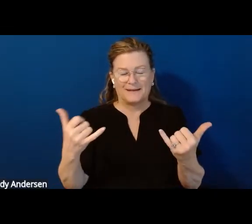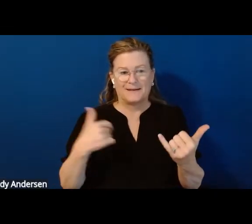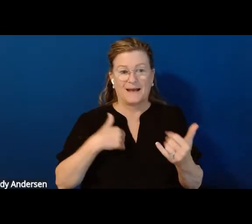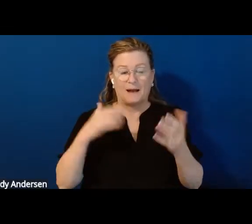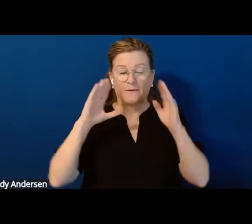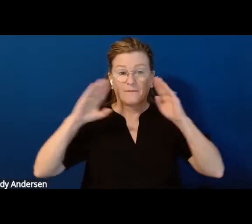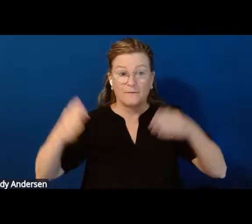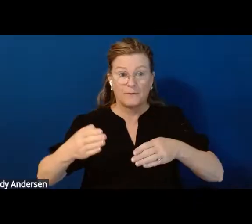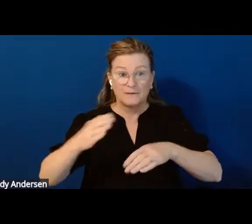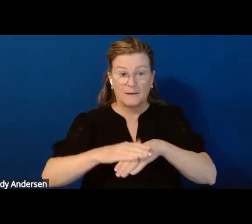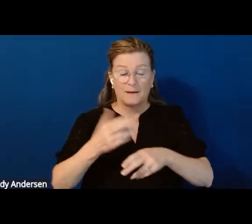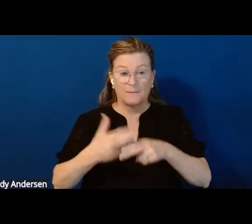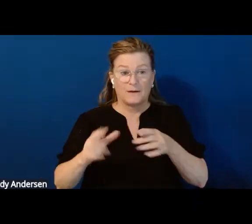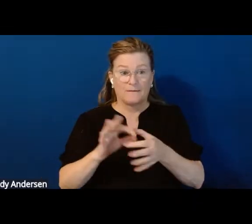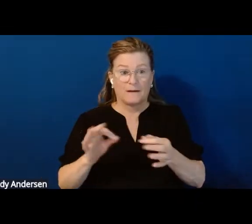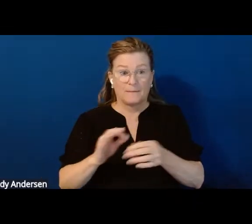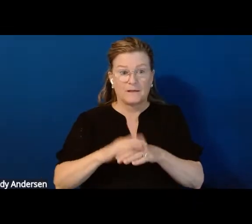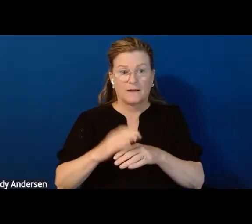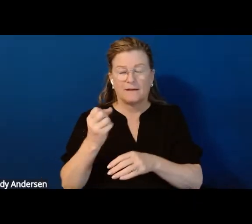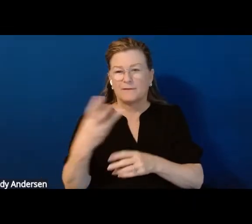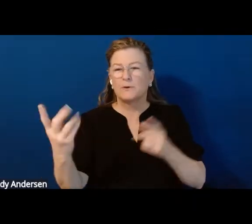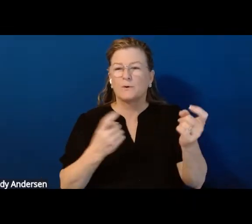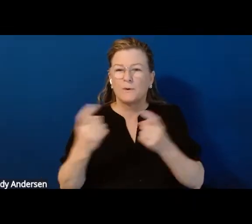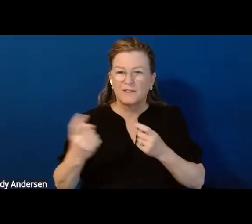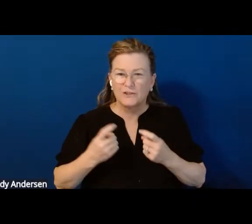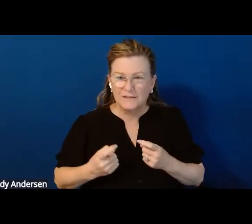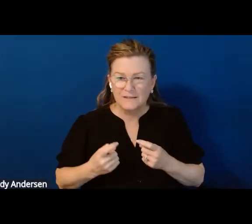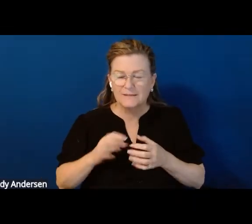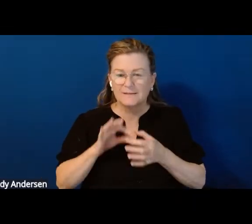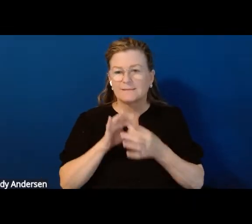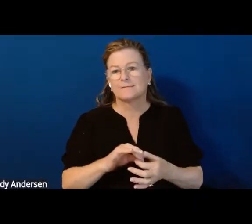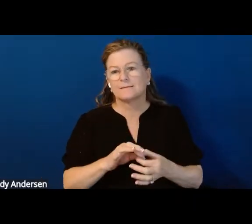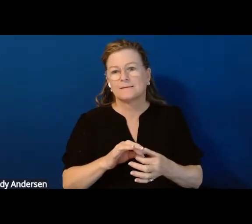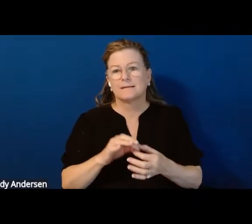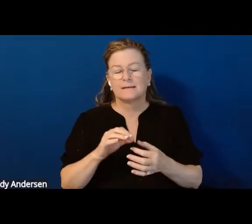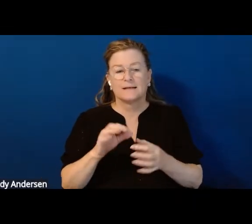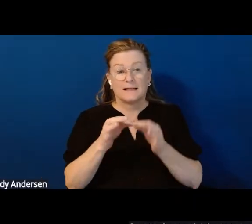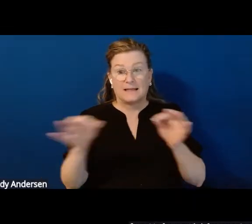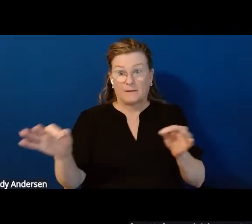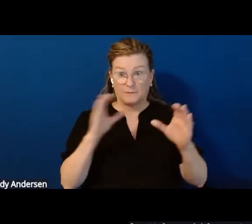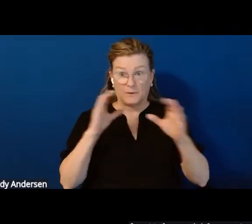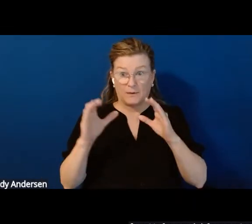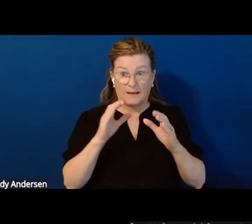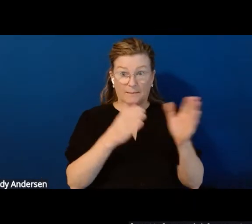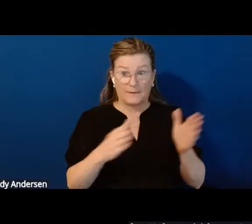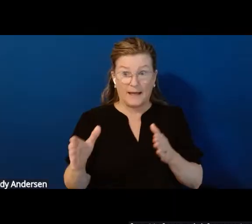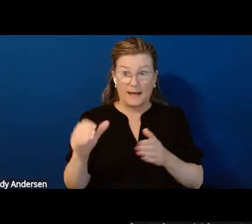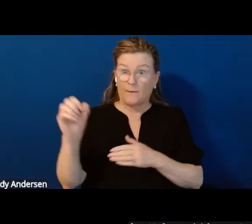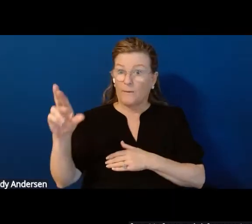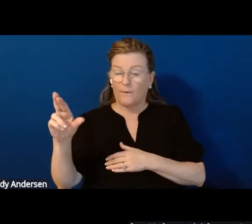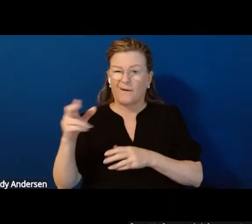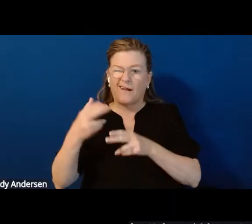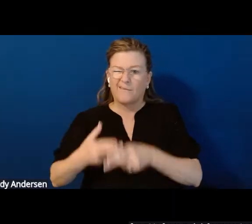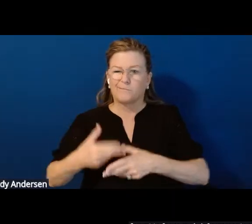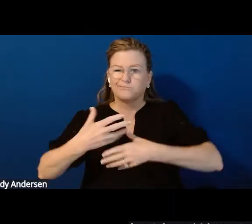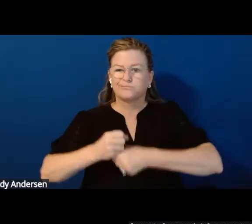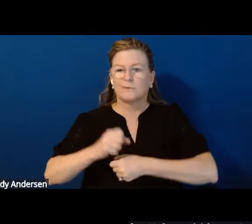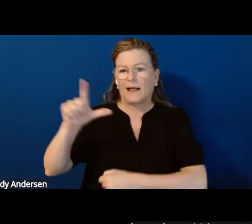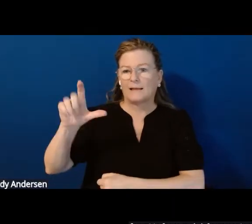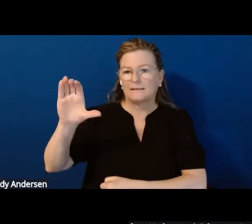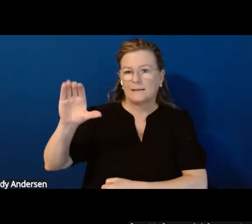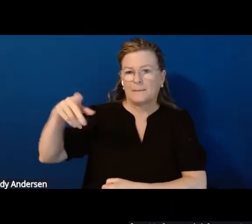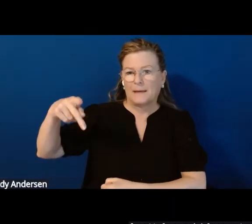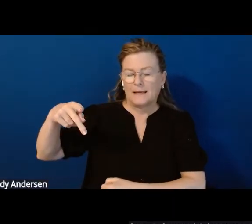focus my brief comments on some questions I've gotten as to whether a language and communication plan, or I'll call them LCPs,